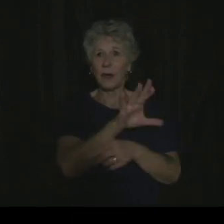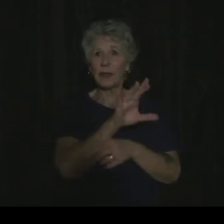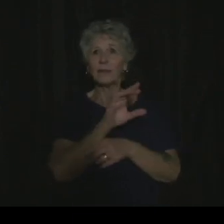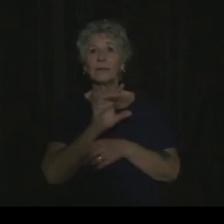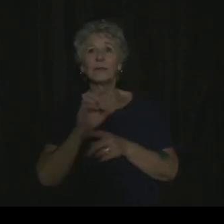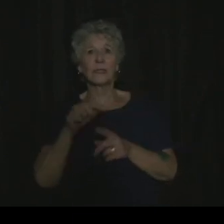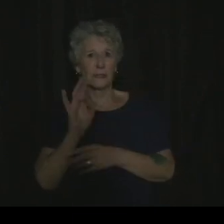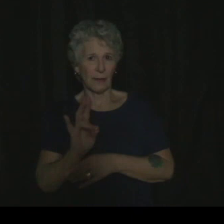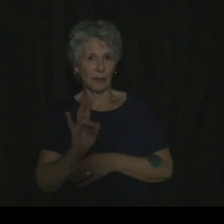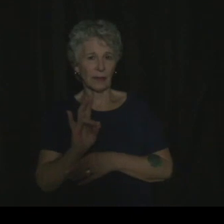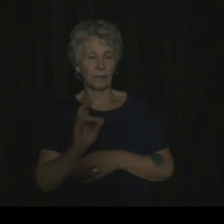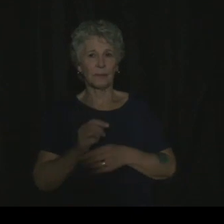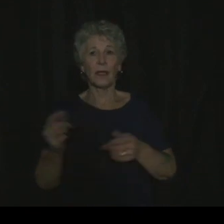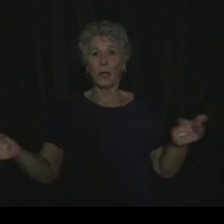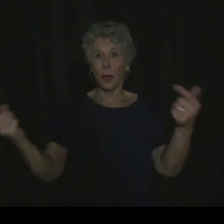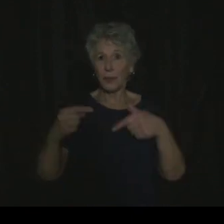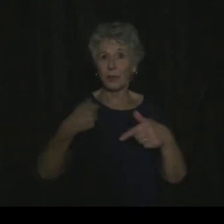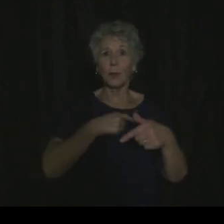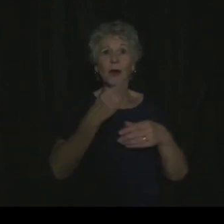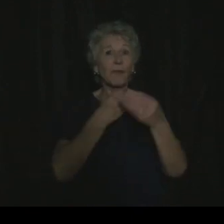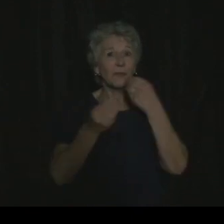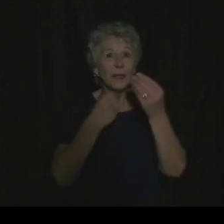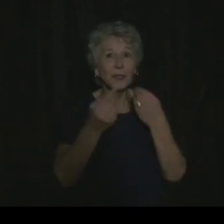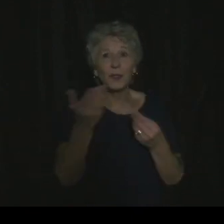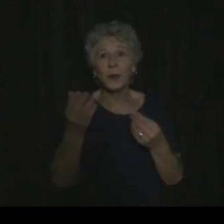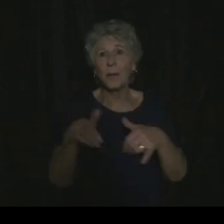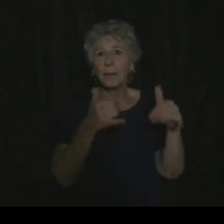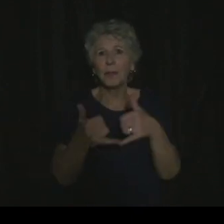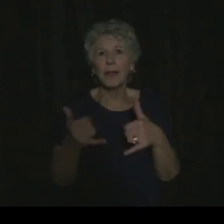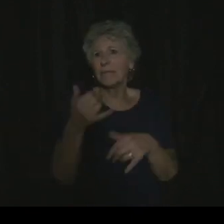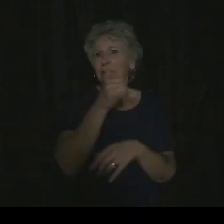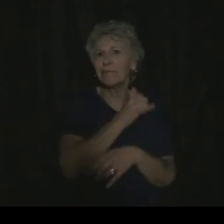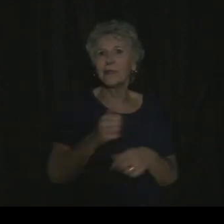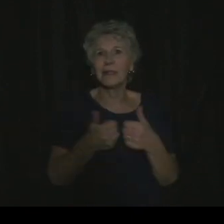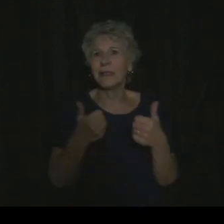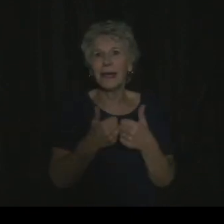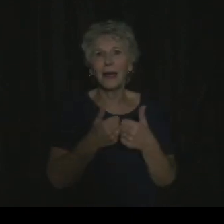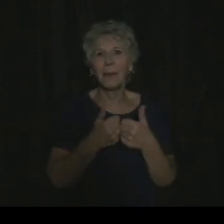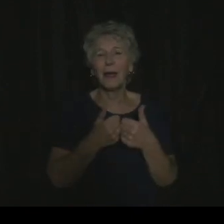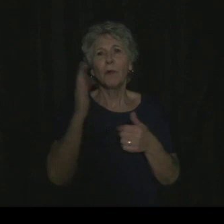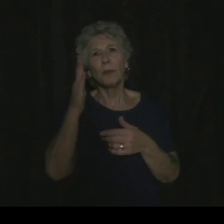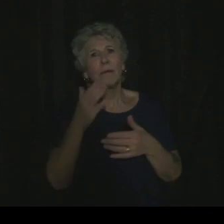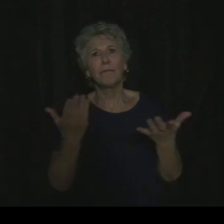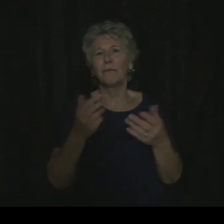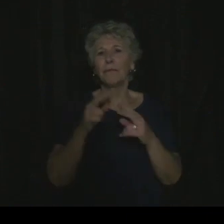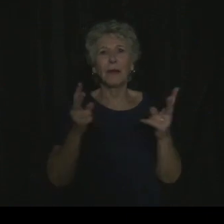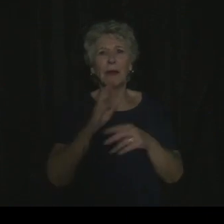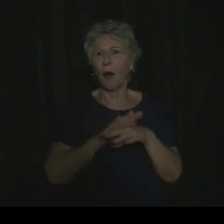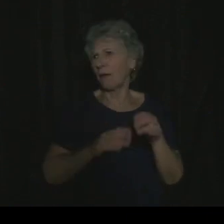p.m. Come on in. We'll feed you. We'll play some sort of silly game, which will be really uncomfortable for some of you, but that's